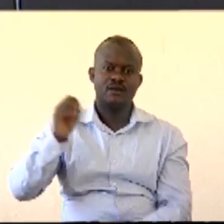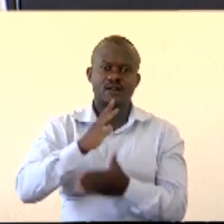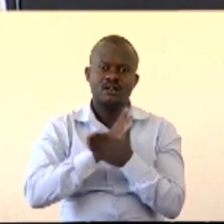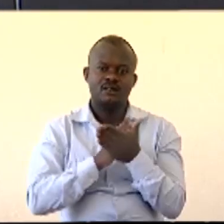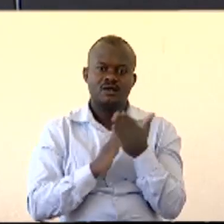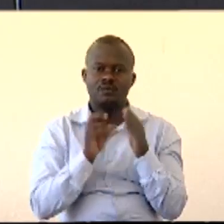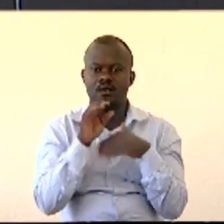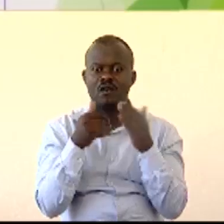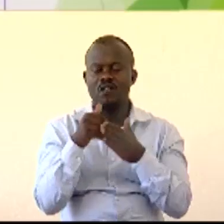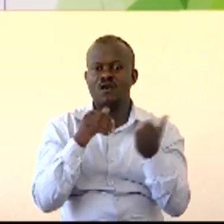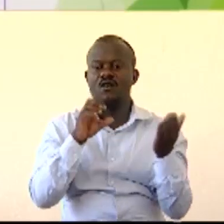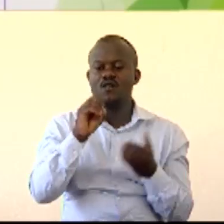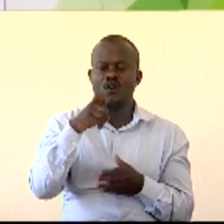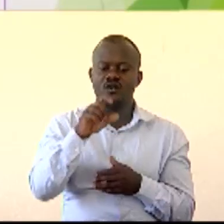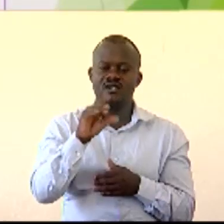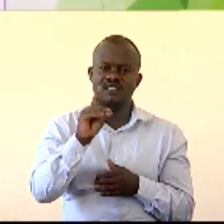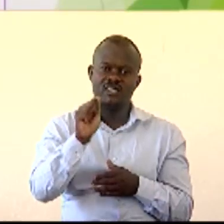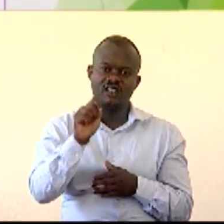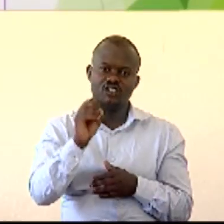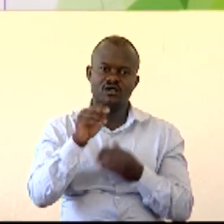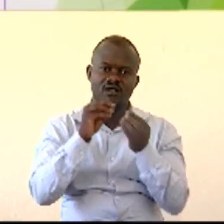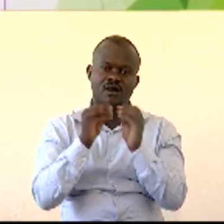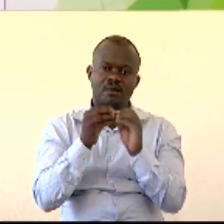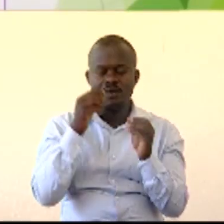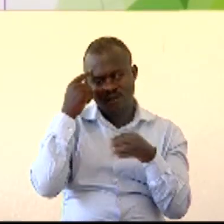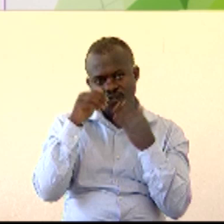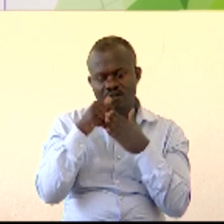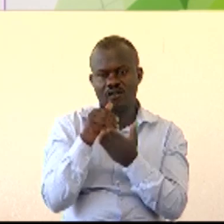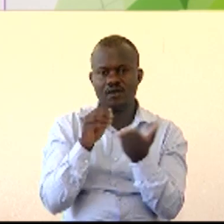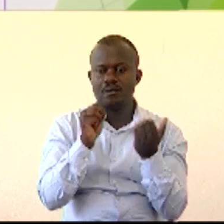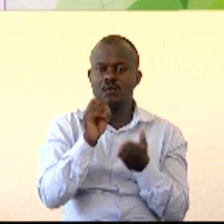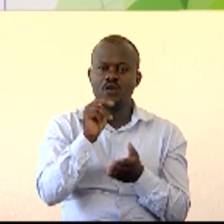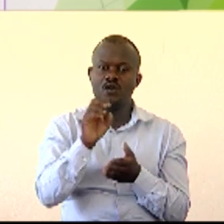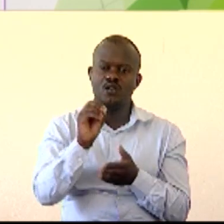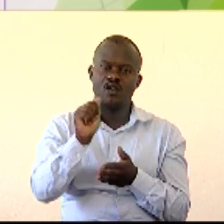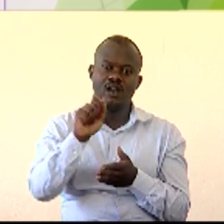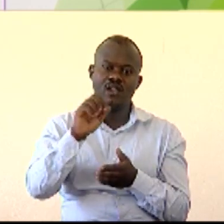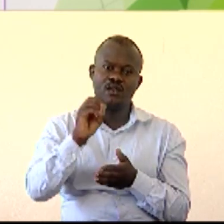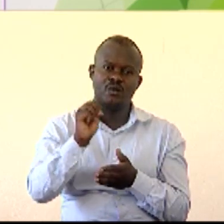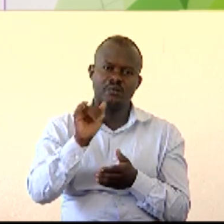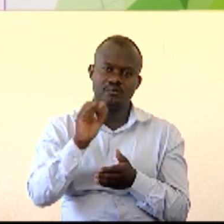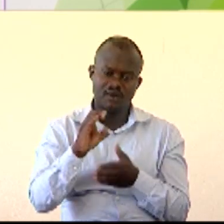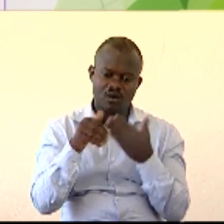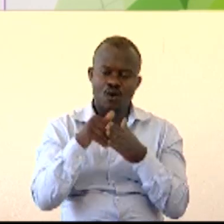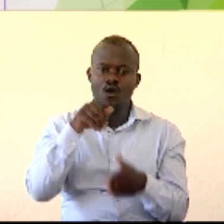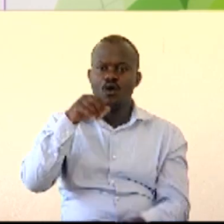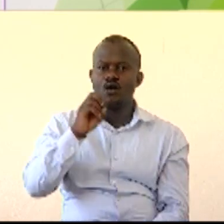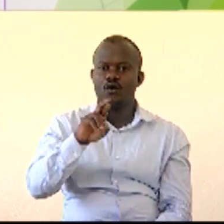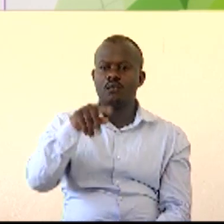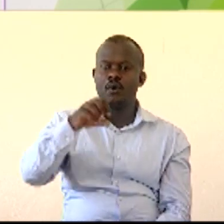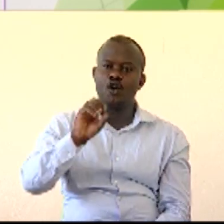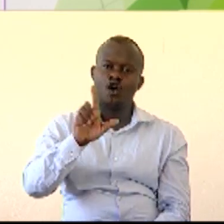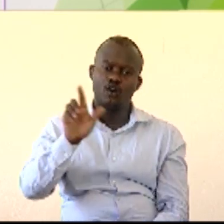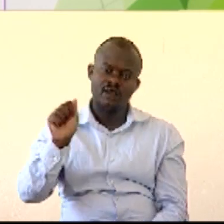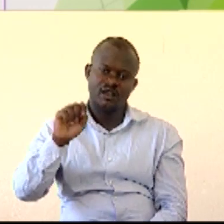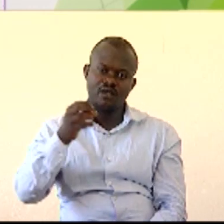Sum of oxidation numbers for monoatomic ion or polyatomic ion is